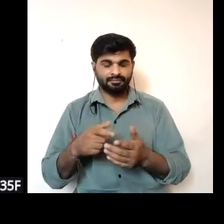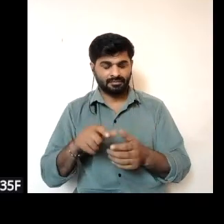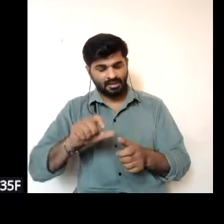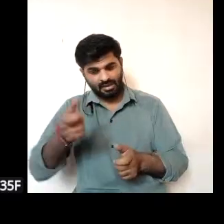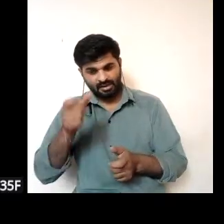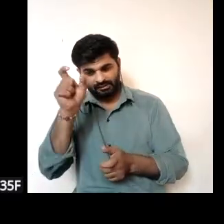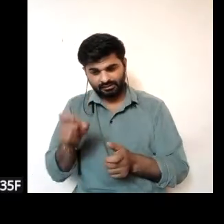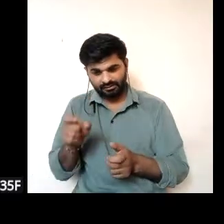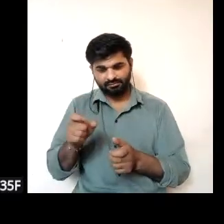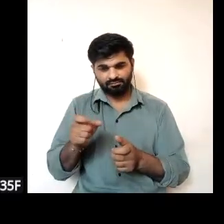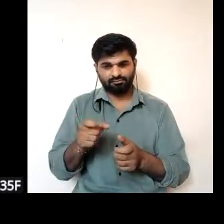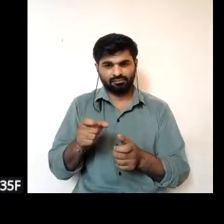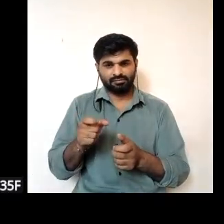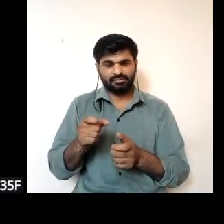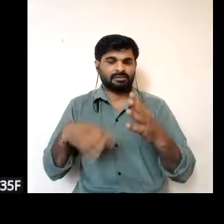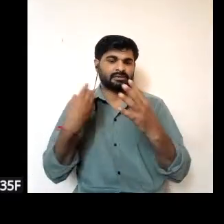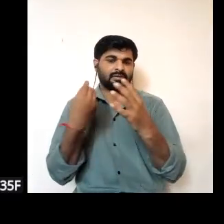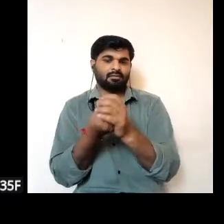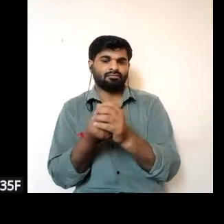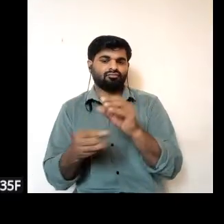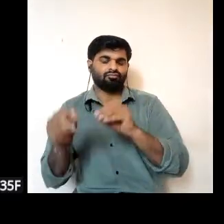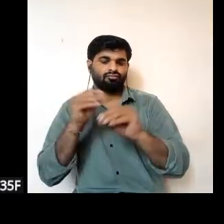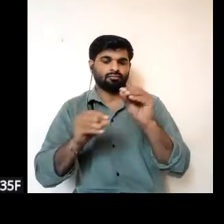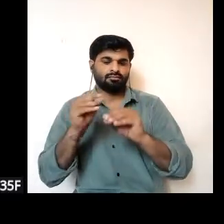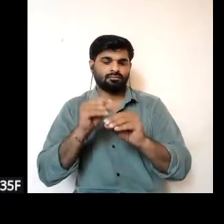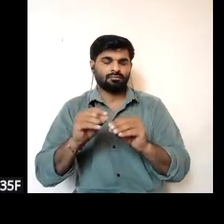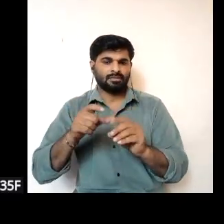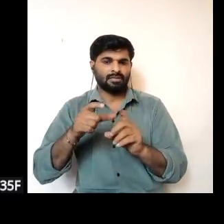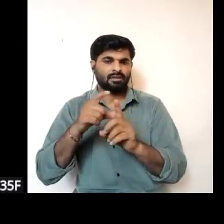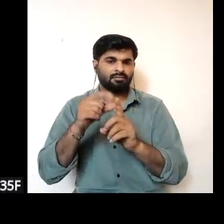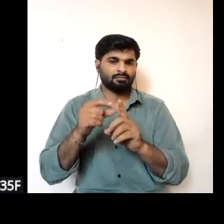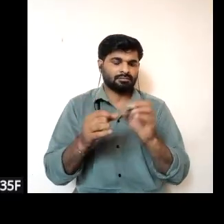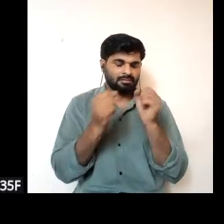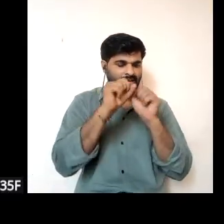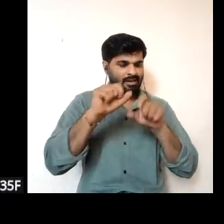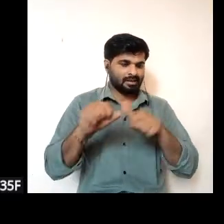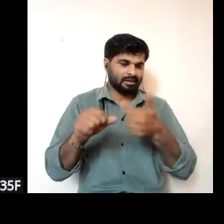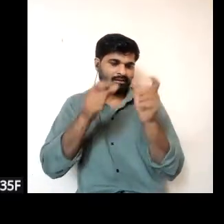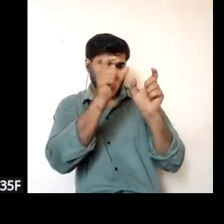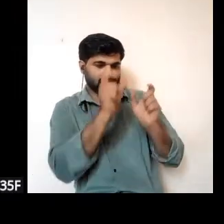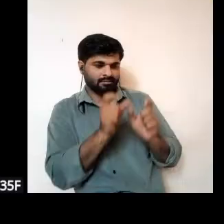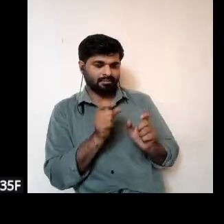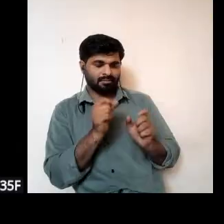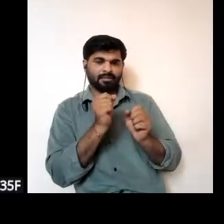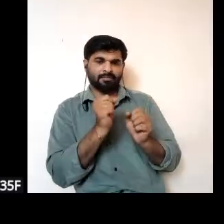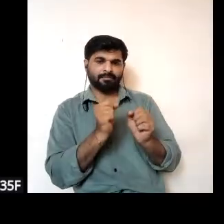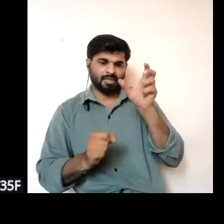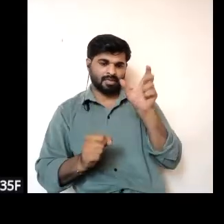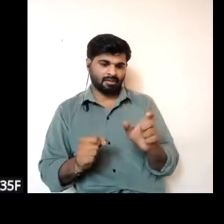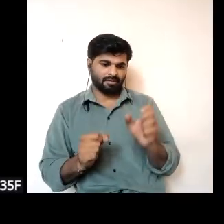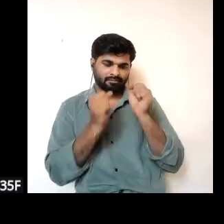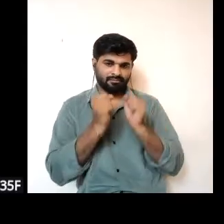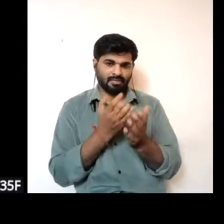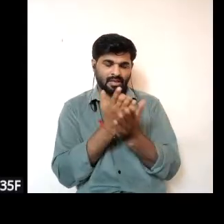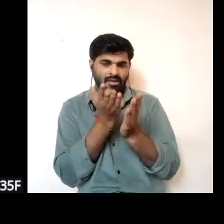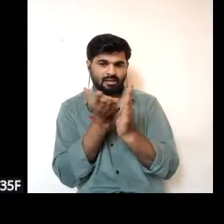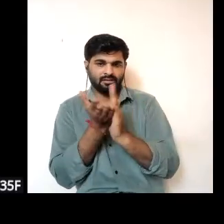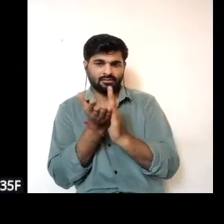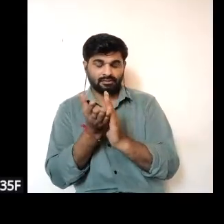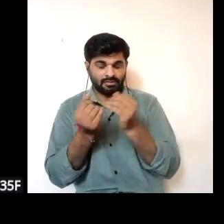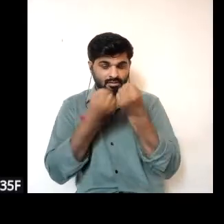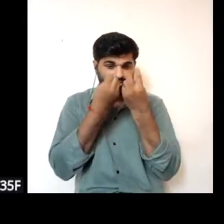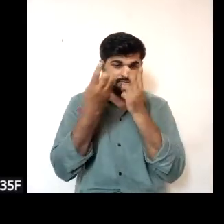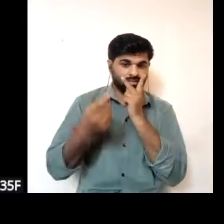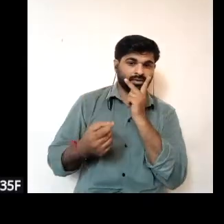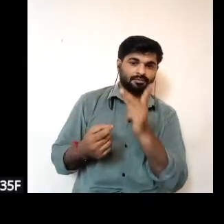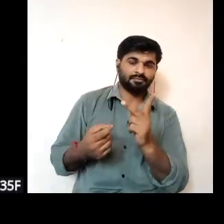got included, and we said that those who do not fit into any of these categories, please, here we are looking at the numbers. So go